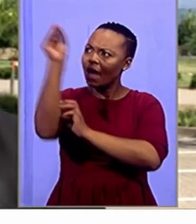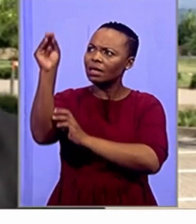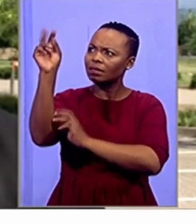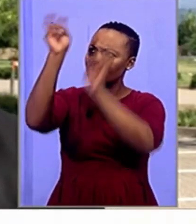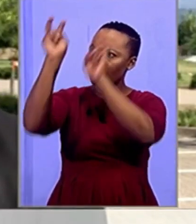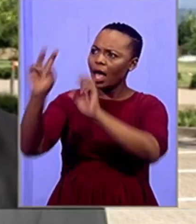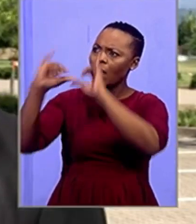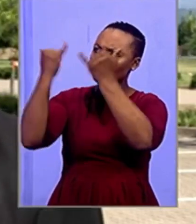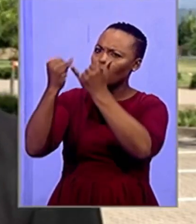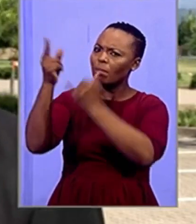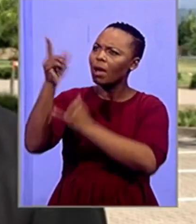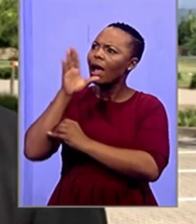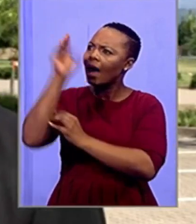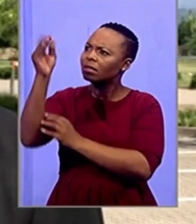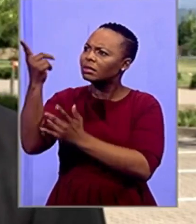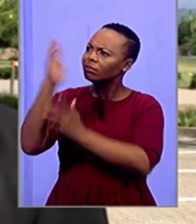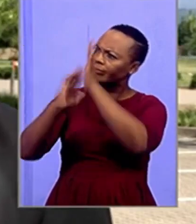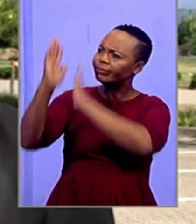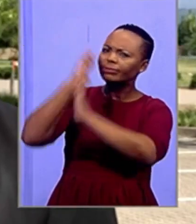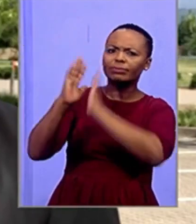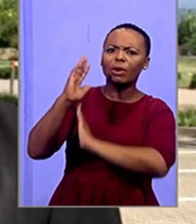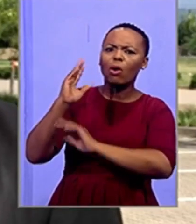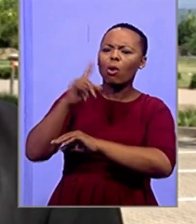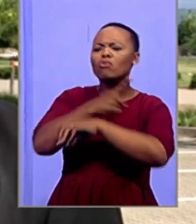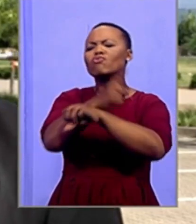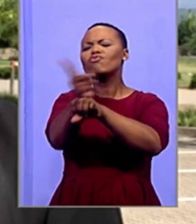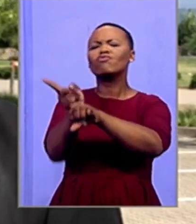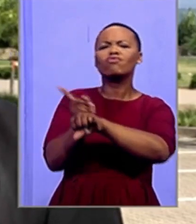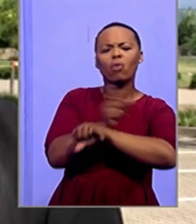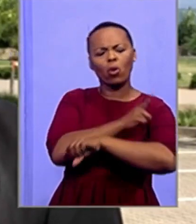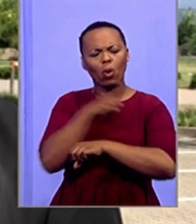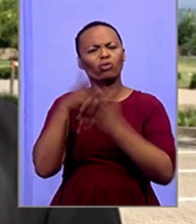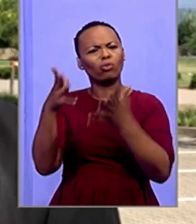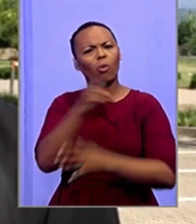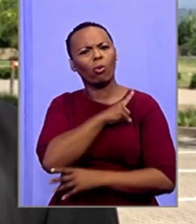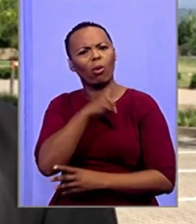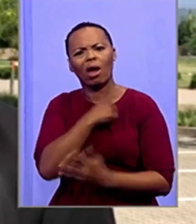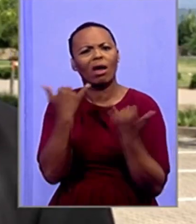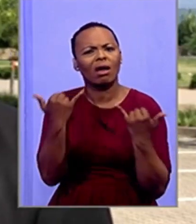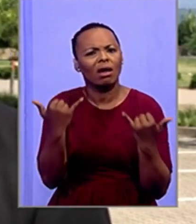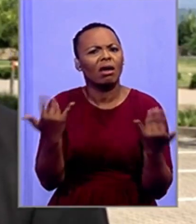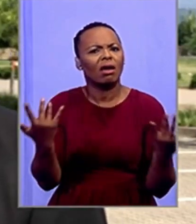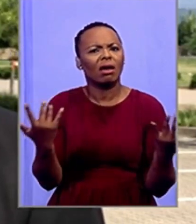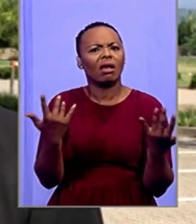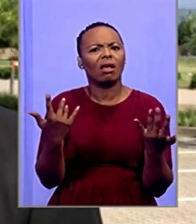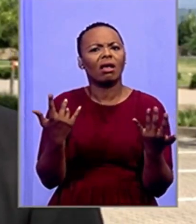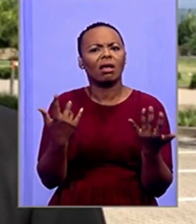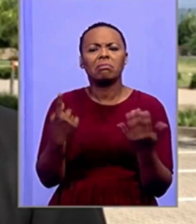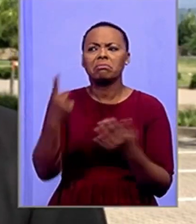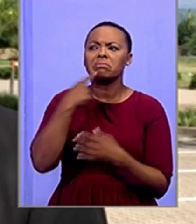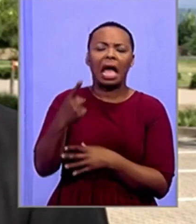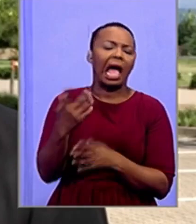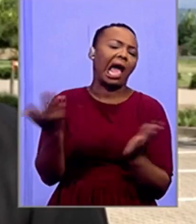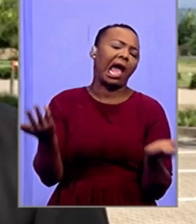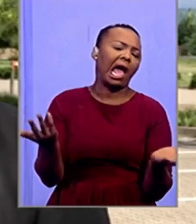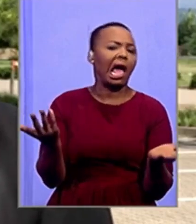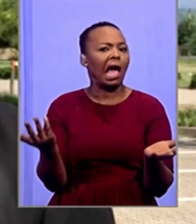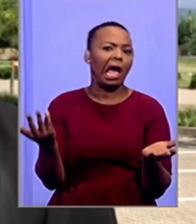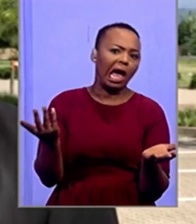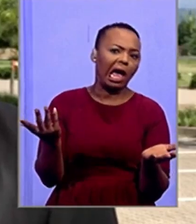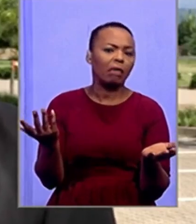not even give reasons as to why the prolonged outage. But they indicated that that